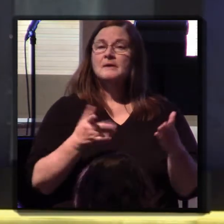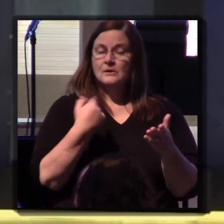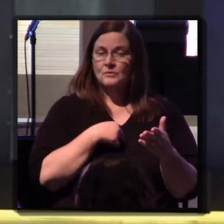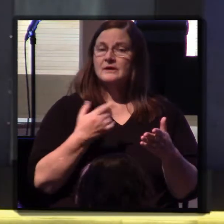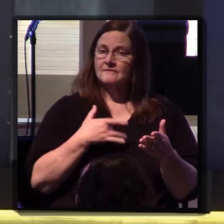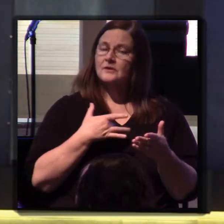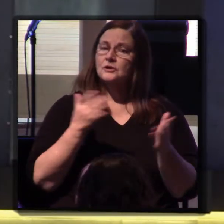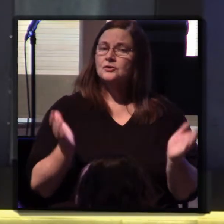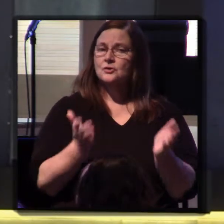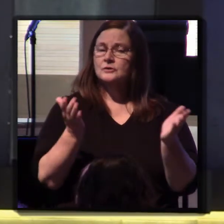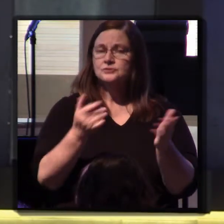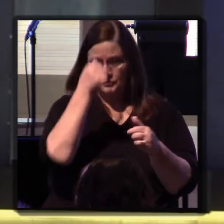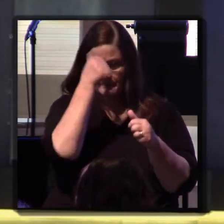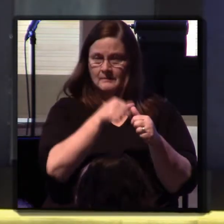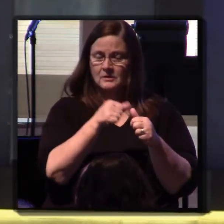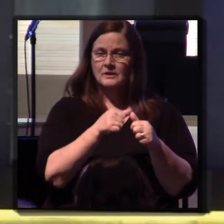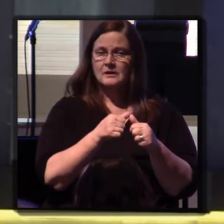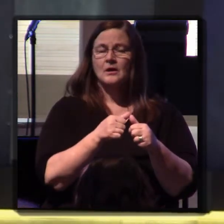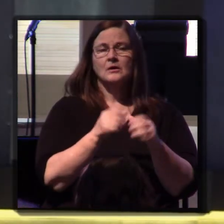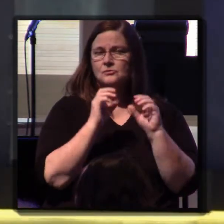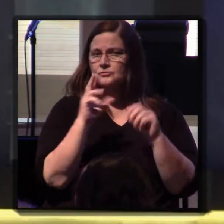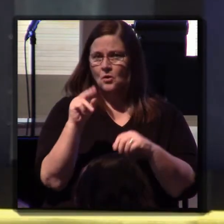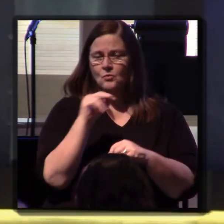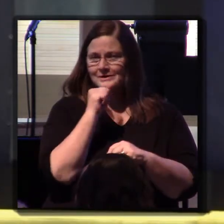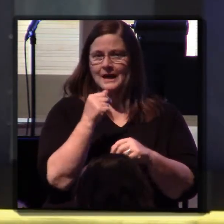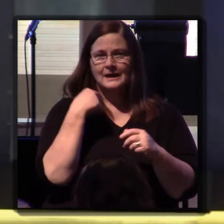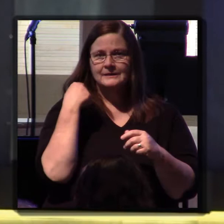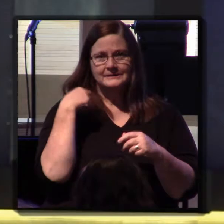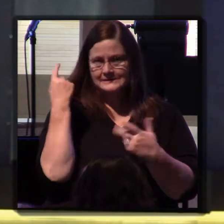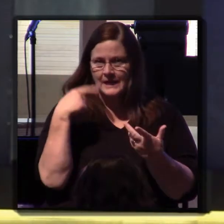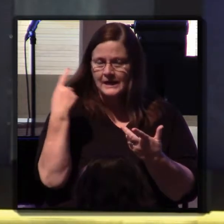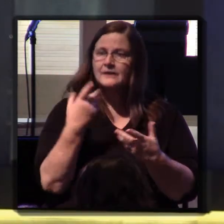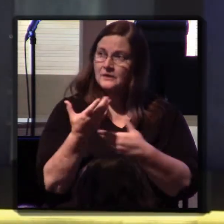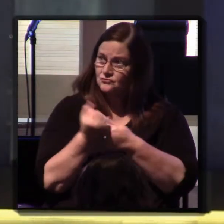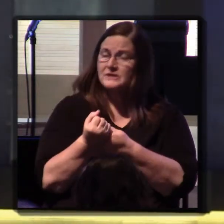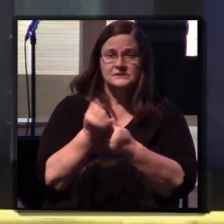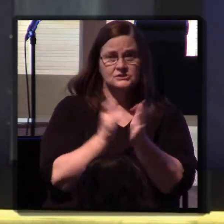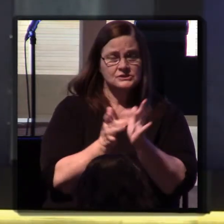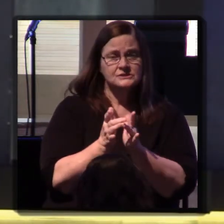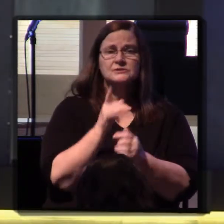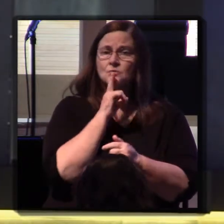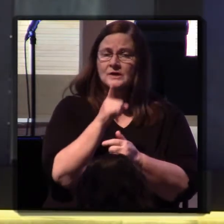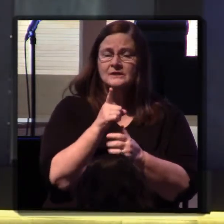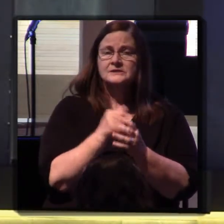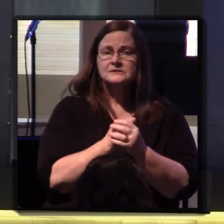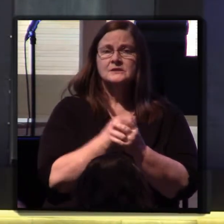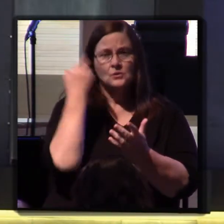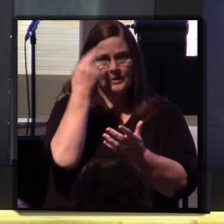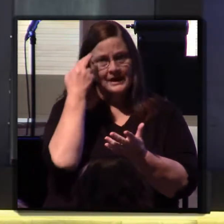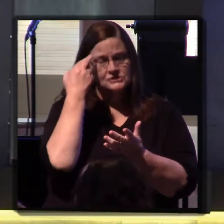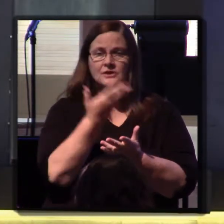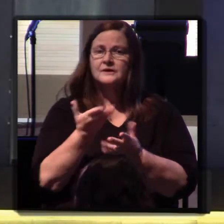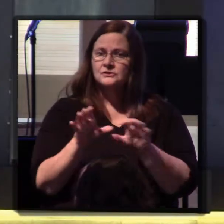Better and better. And so may we be encouraged ourselves to remember that, no, we're not insane, and that putting our